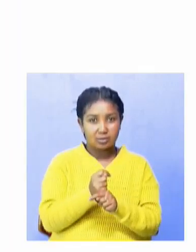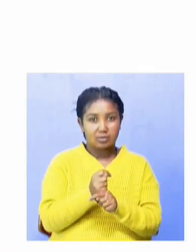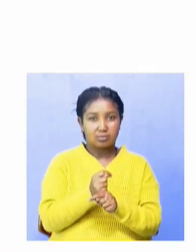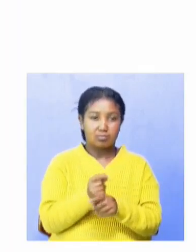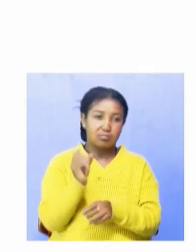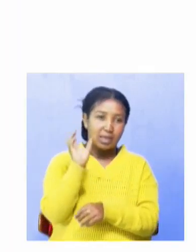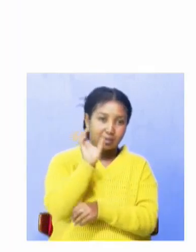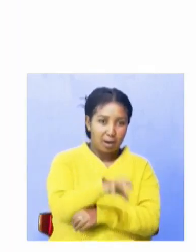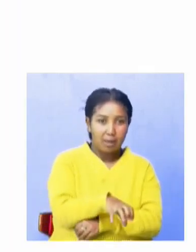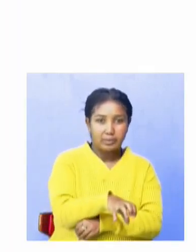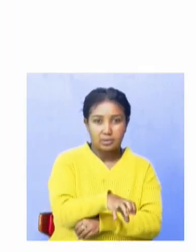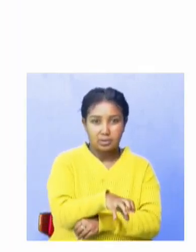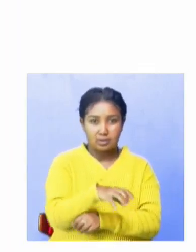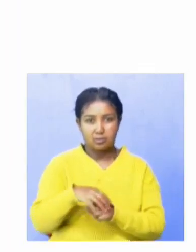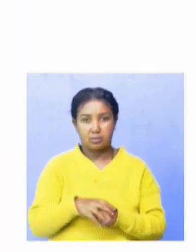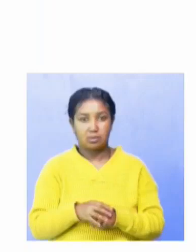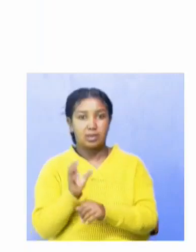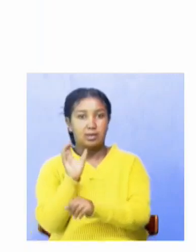interrupted